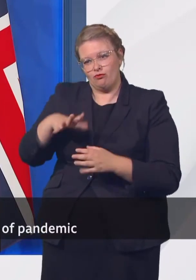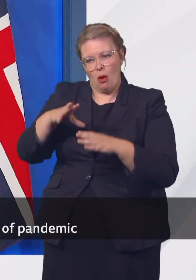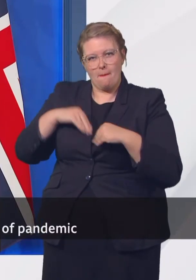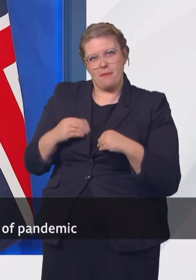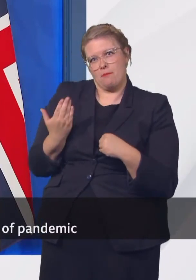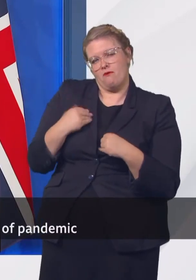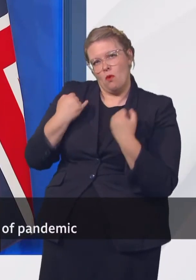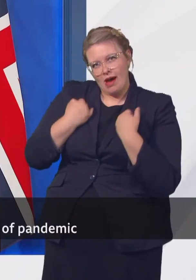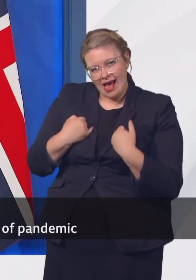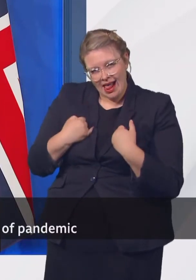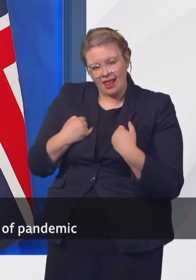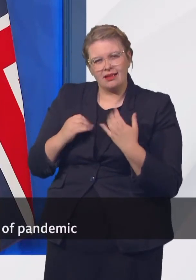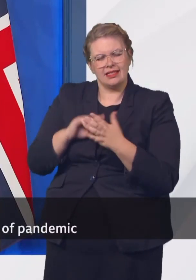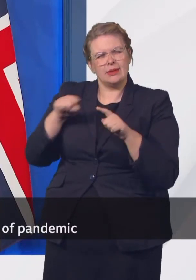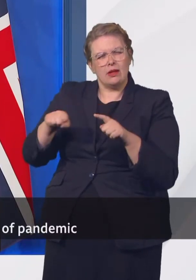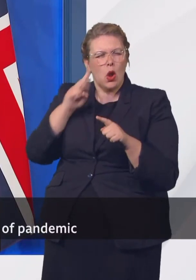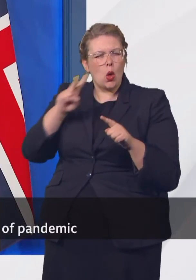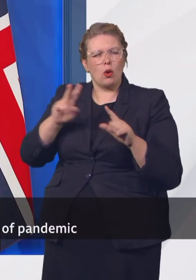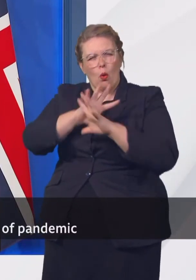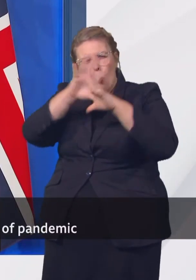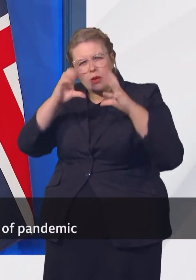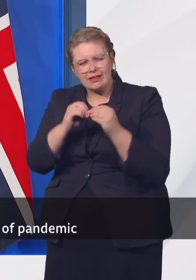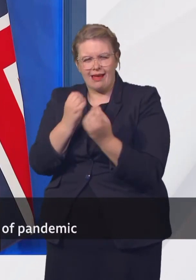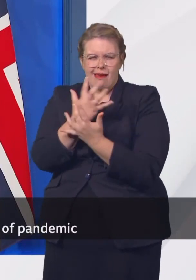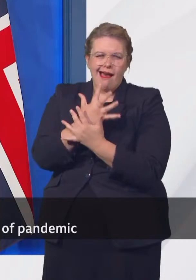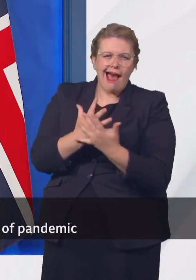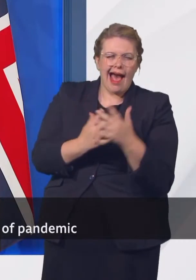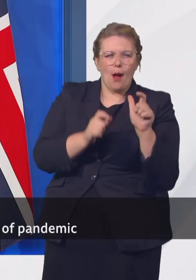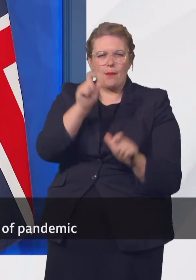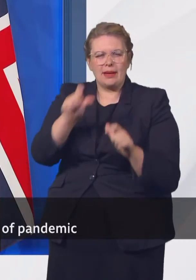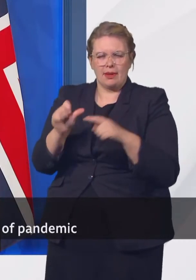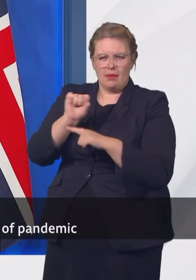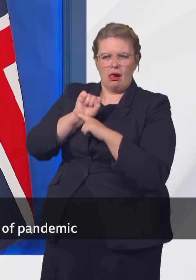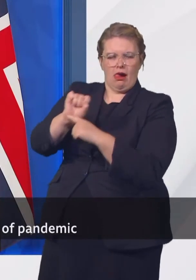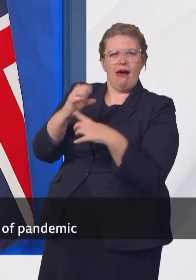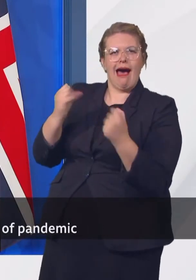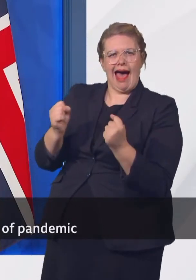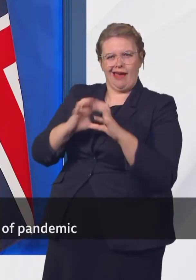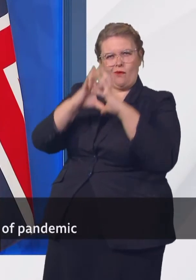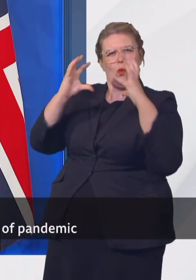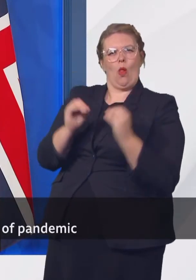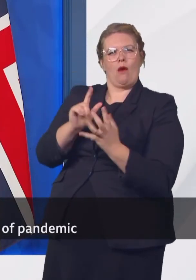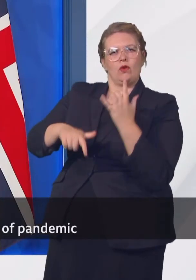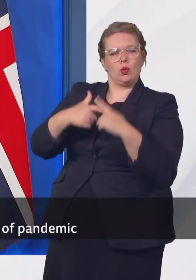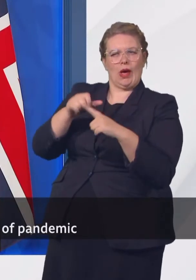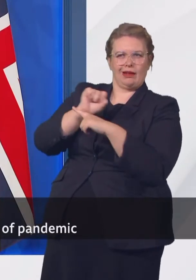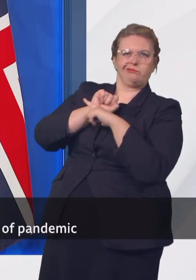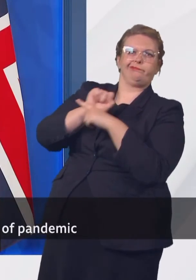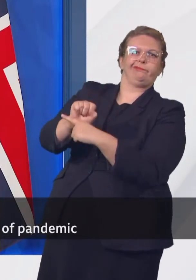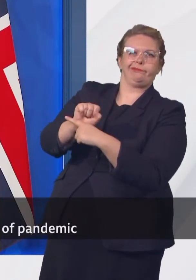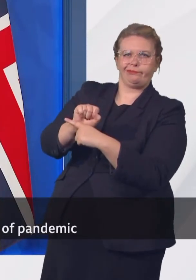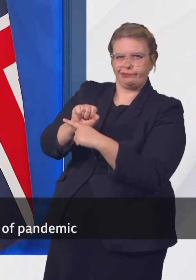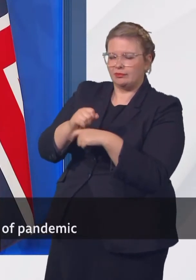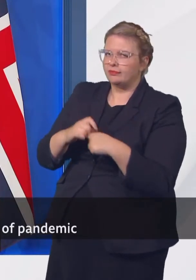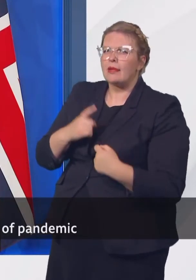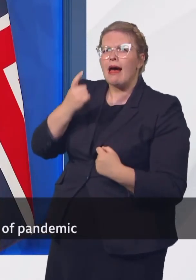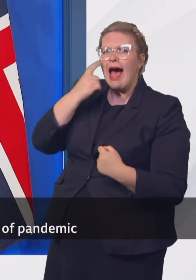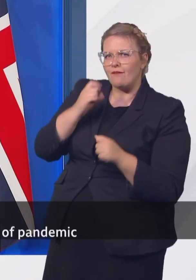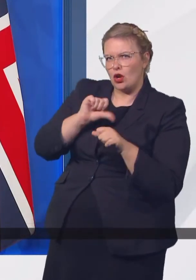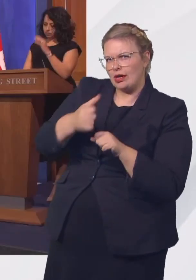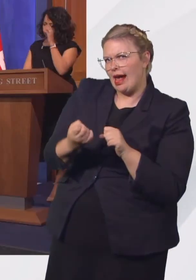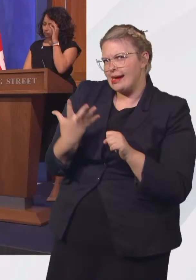have collectively built up in people right across the country. If we can have